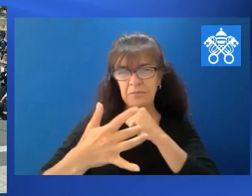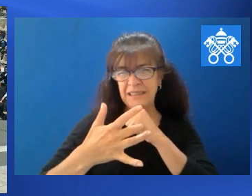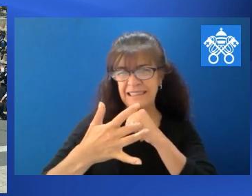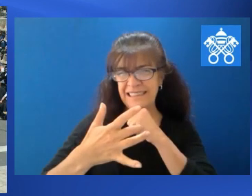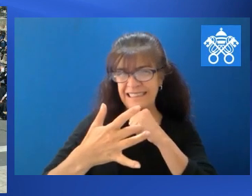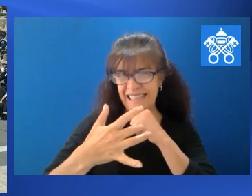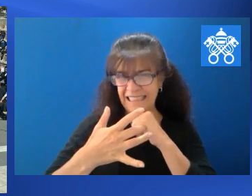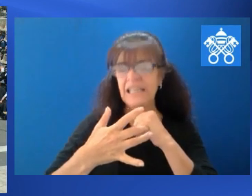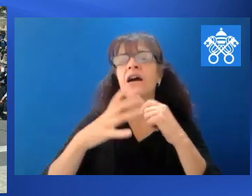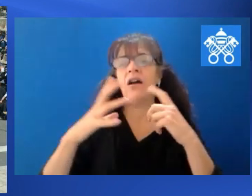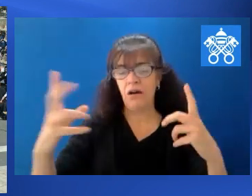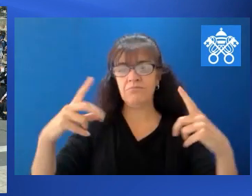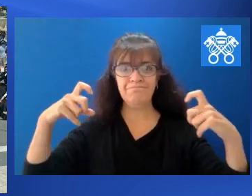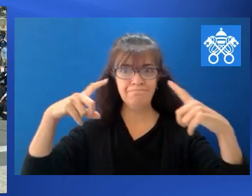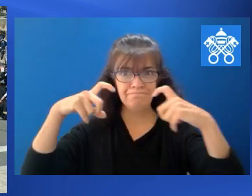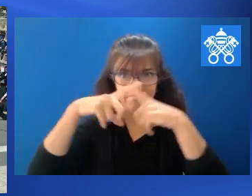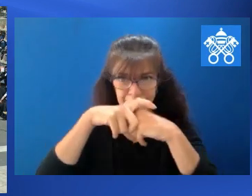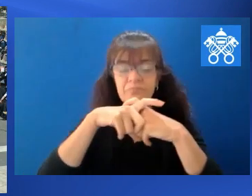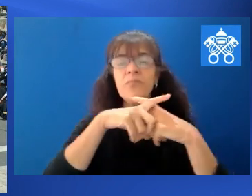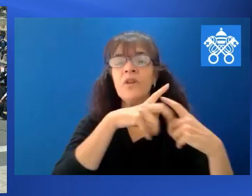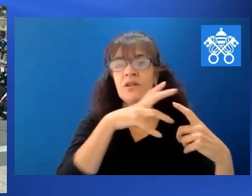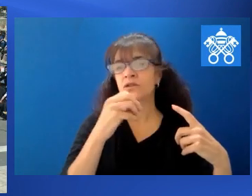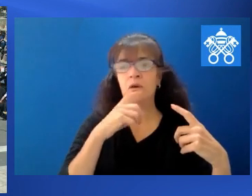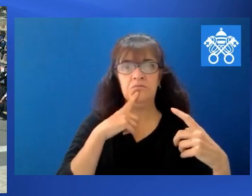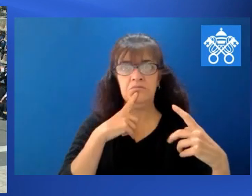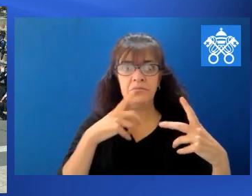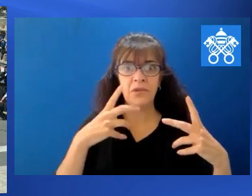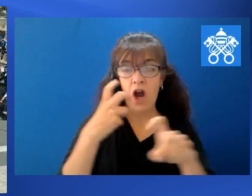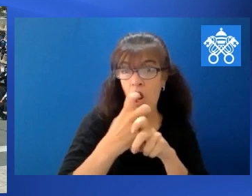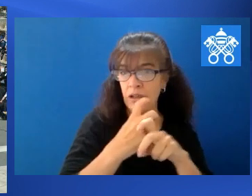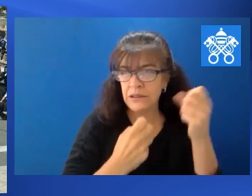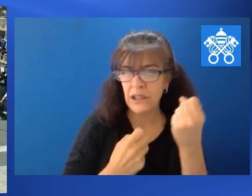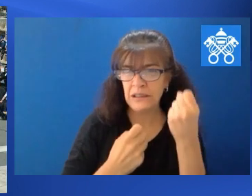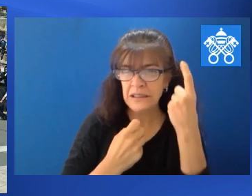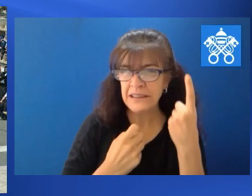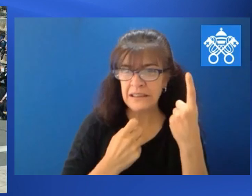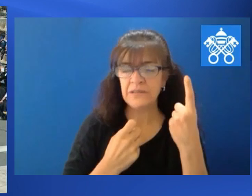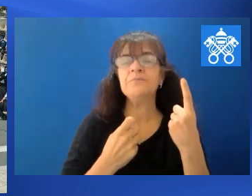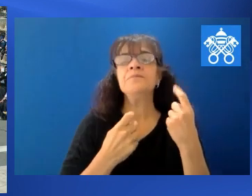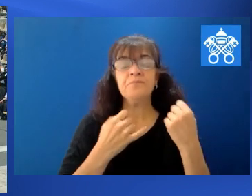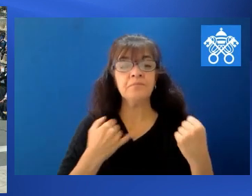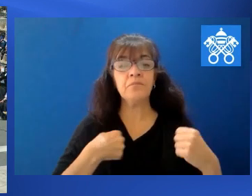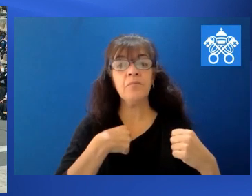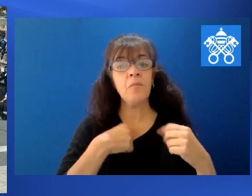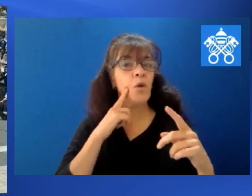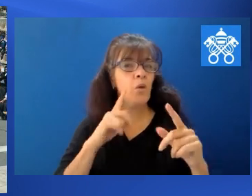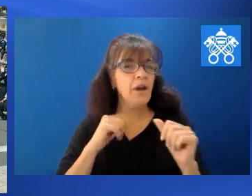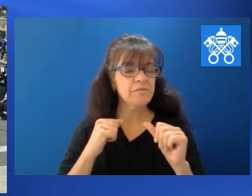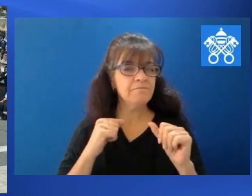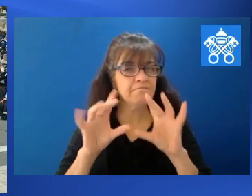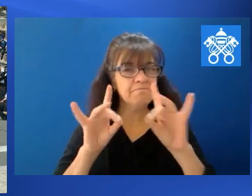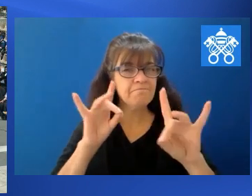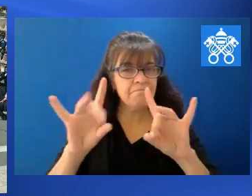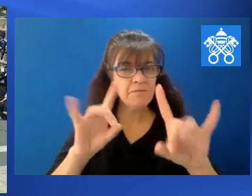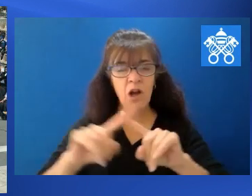resolved them, and so we'll be continuing with our translation and commentary of this Wednesday general audience here in